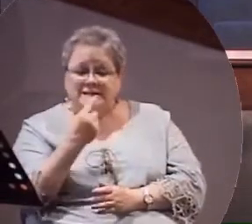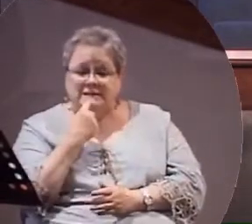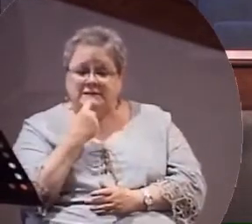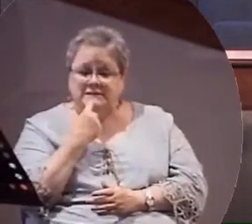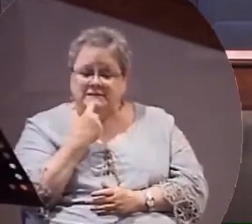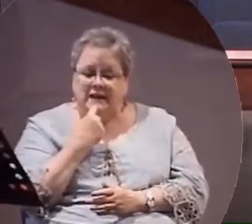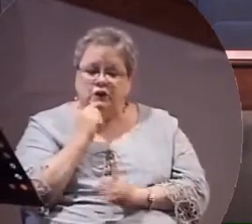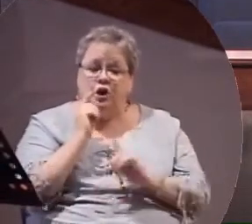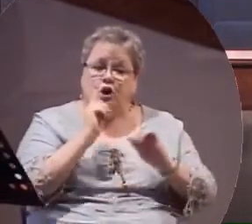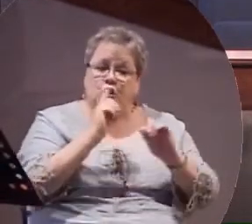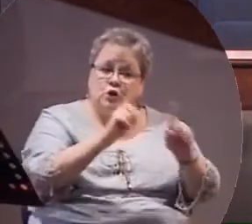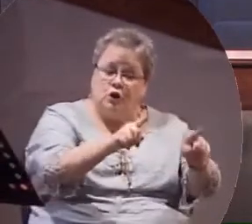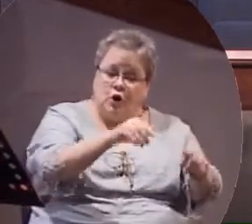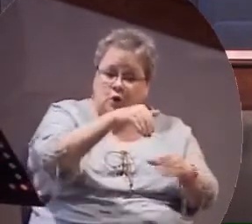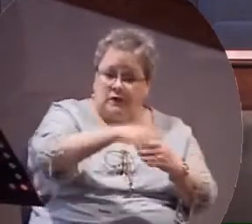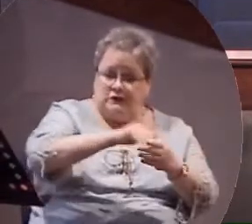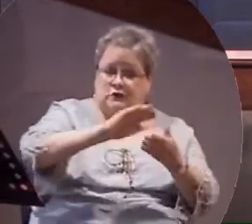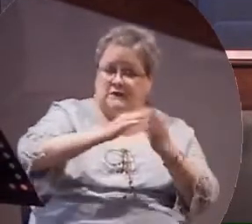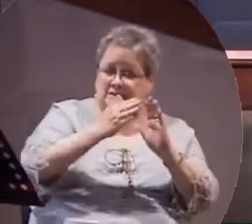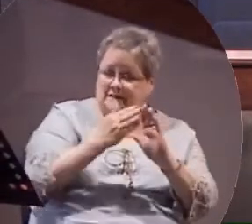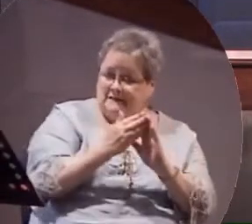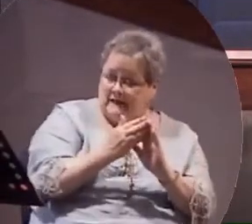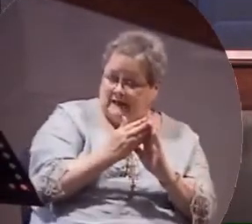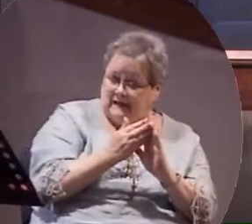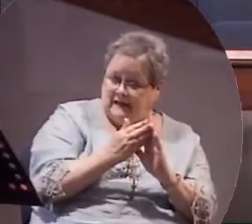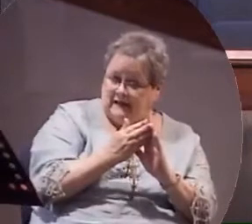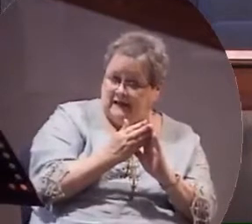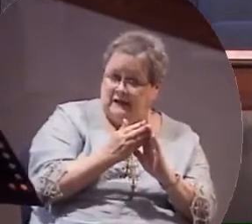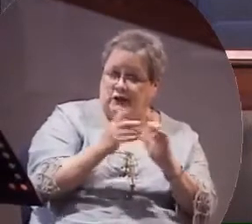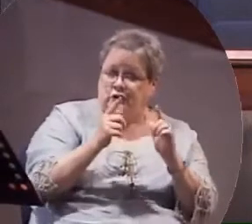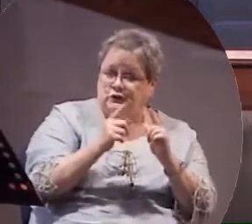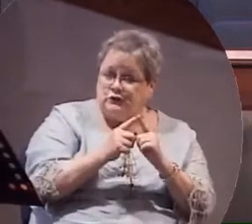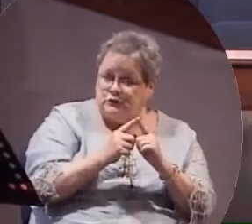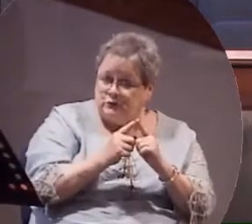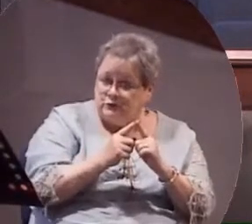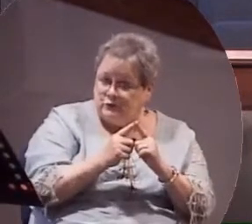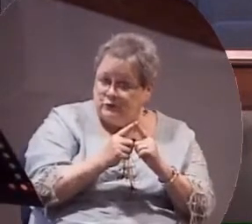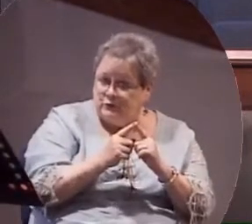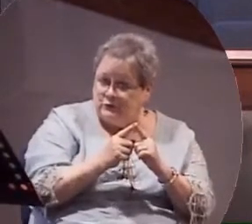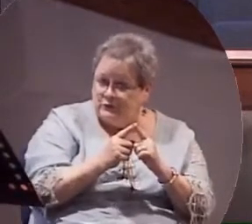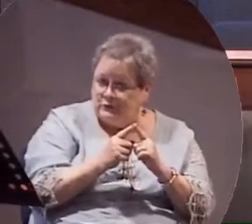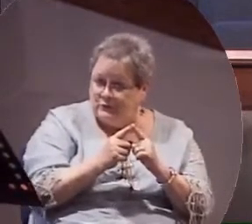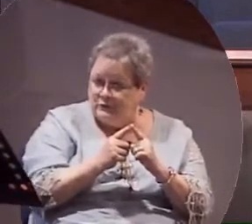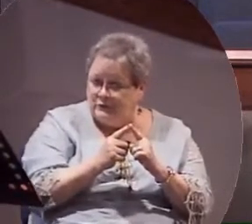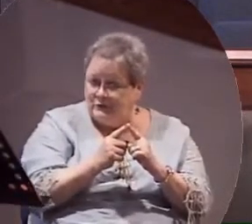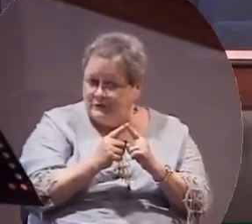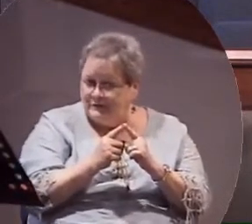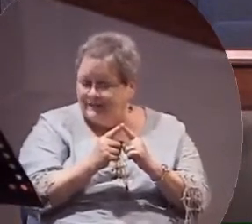unto them, Go into the city to